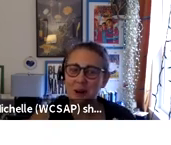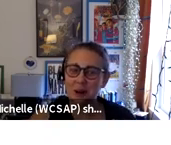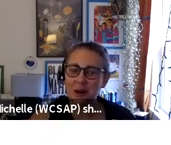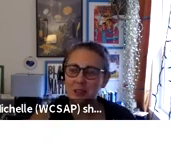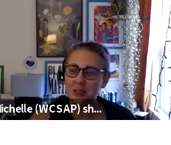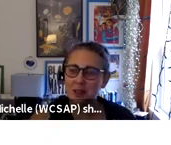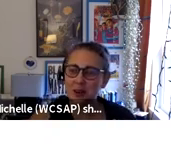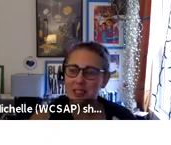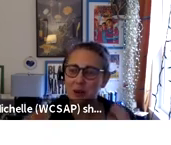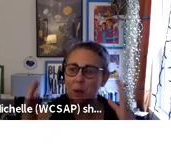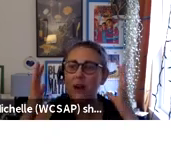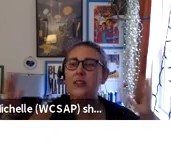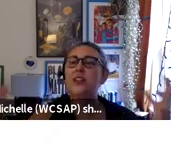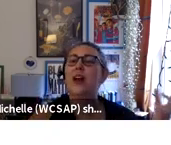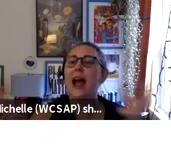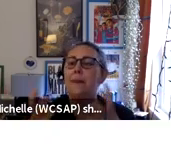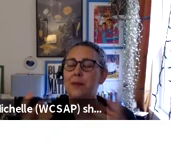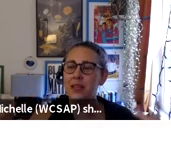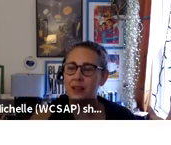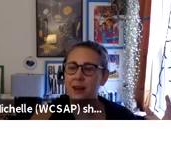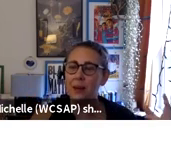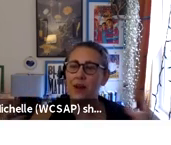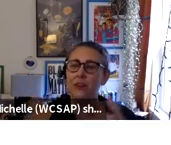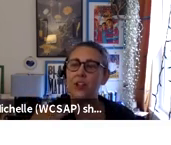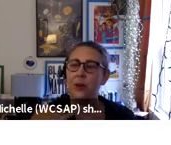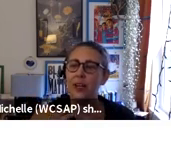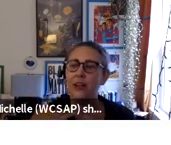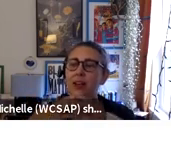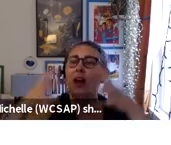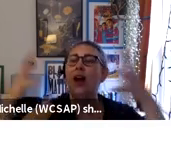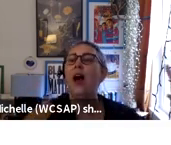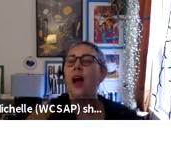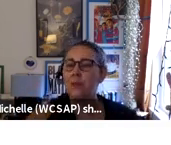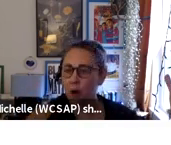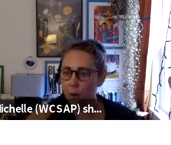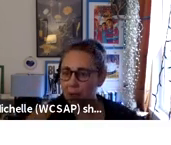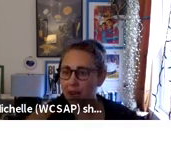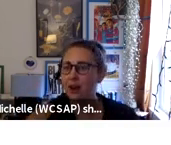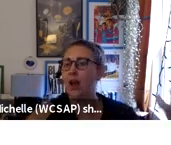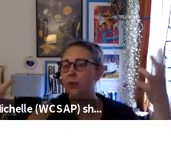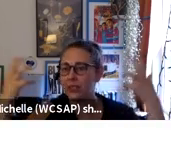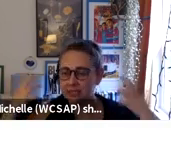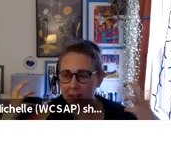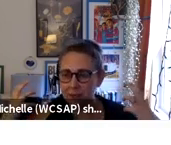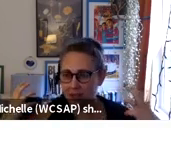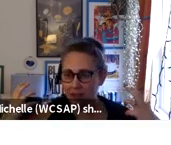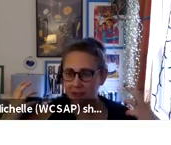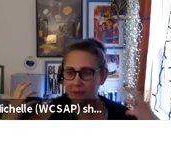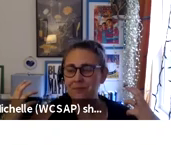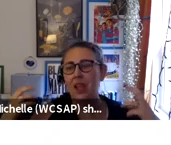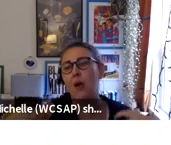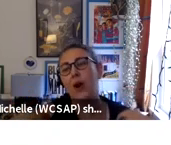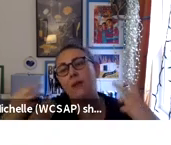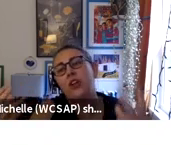expressions are just so, it's like, where's your happy medium of showing I'm open, I'm